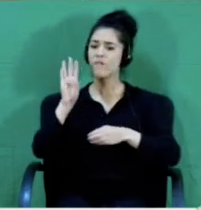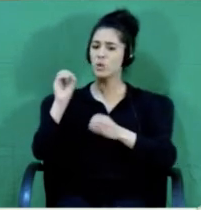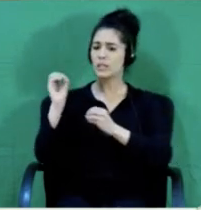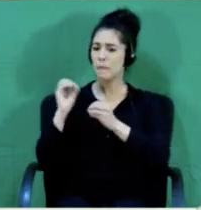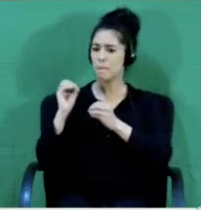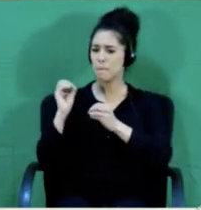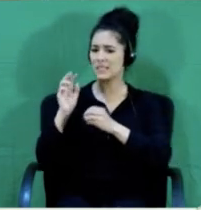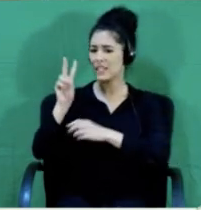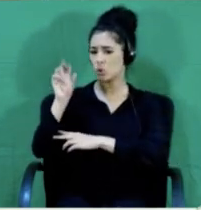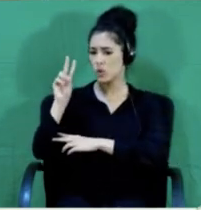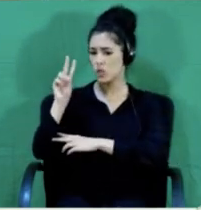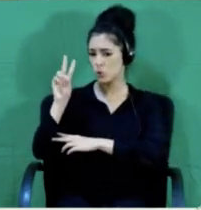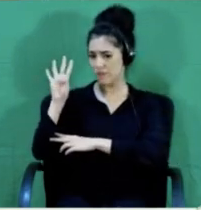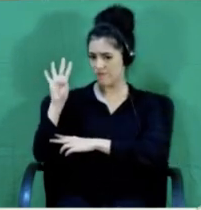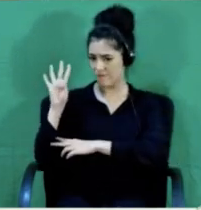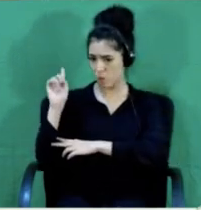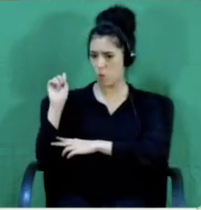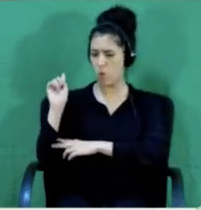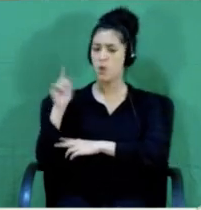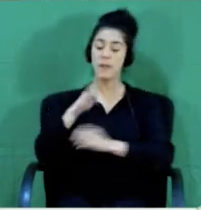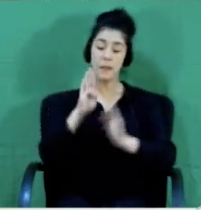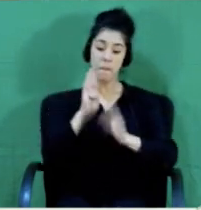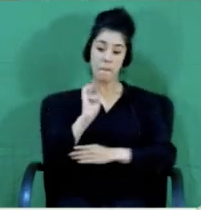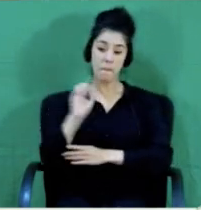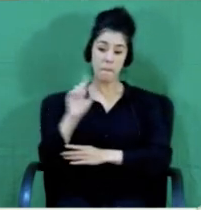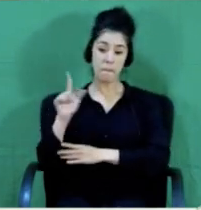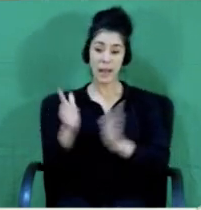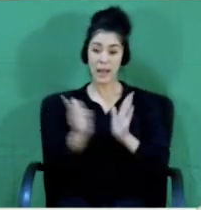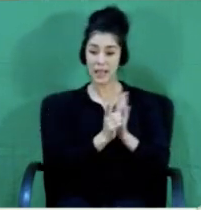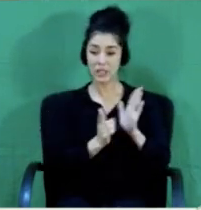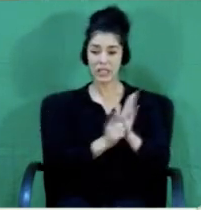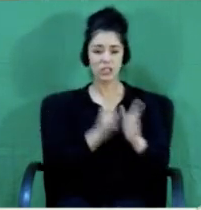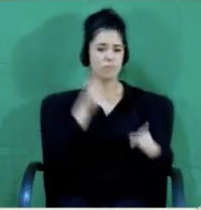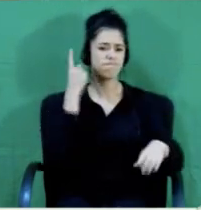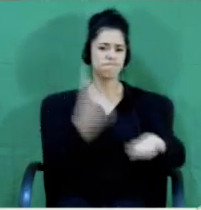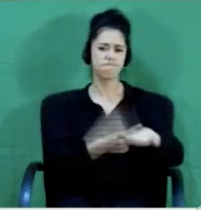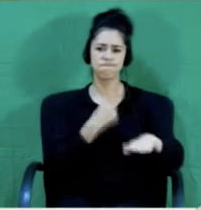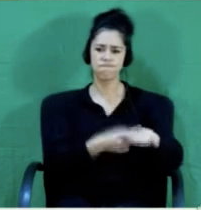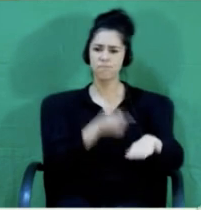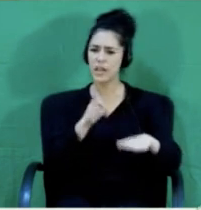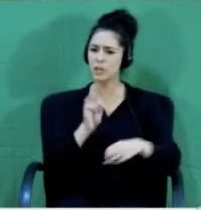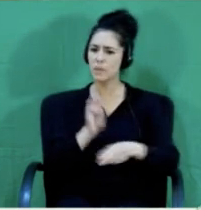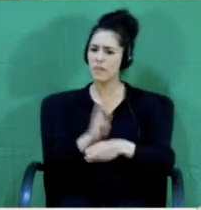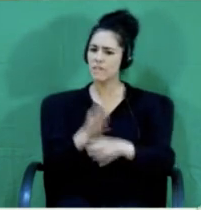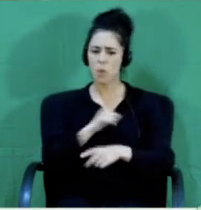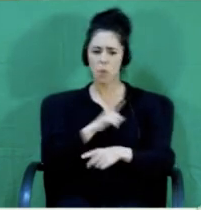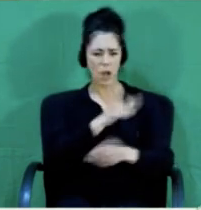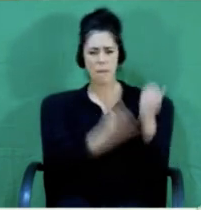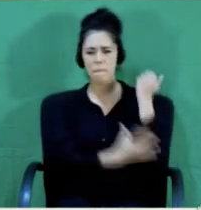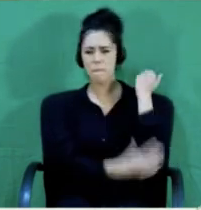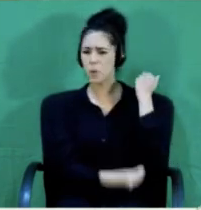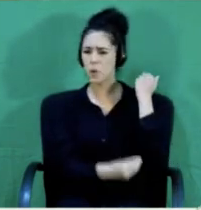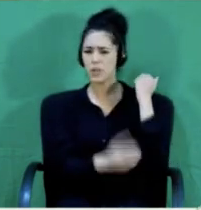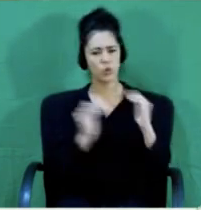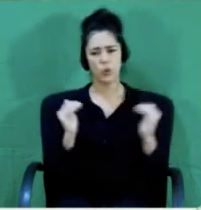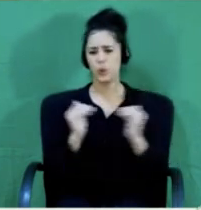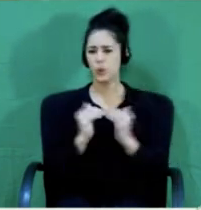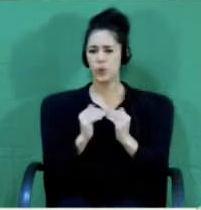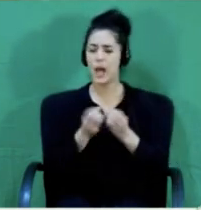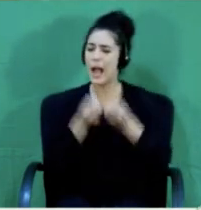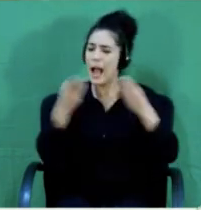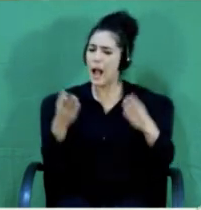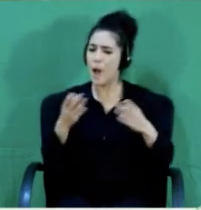this legislation, the Bella legislation, will punish parents for being poor. Consider this: how many disadvantaged